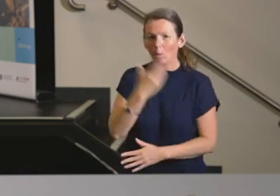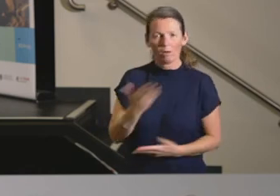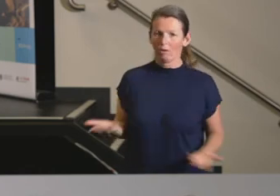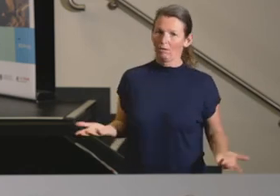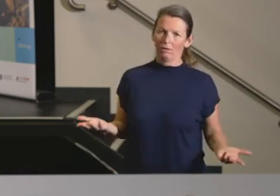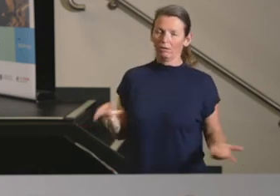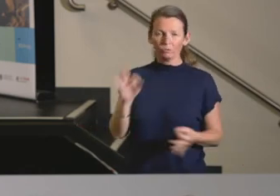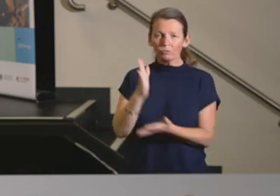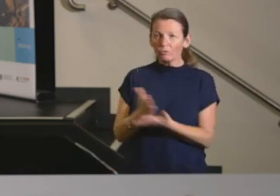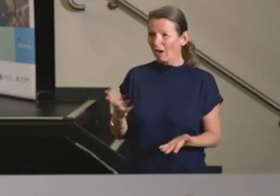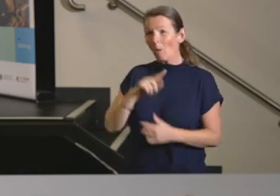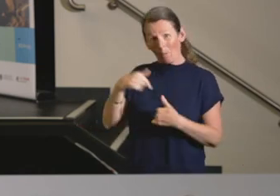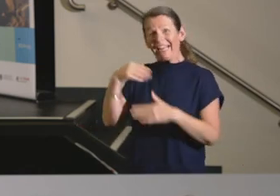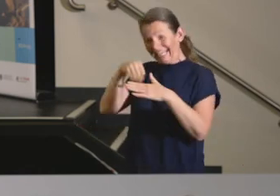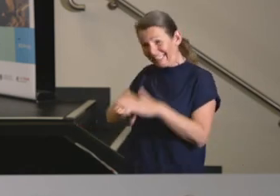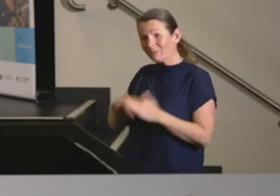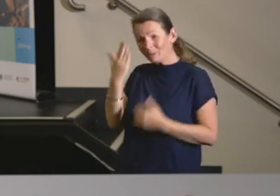yes, we enter into